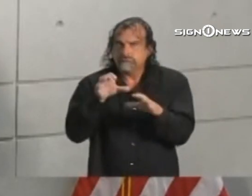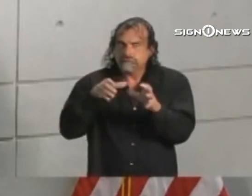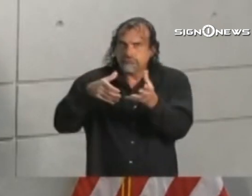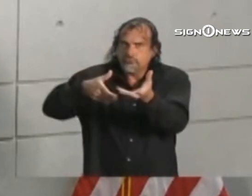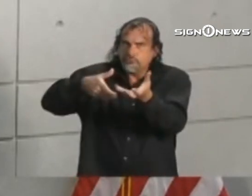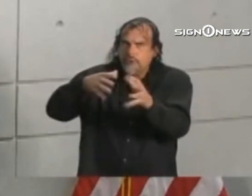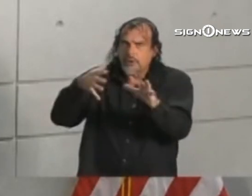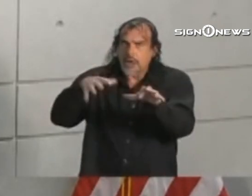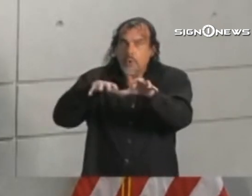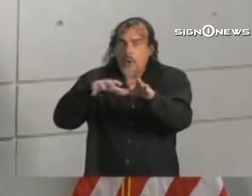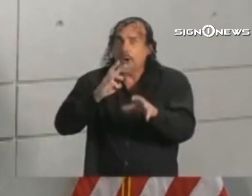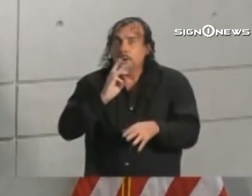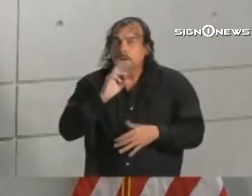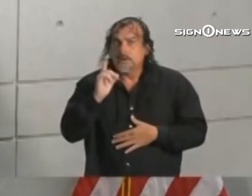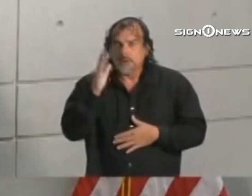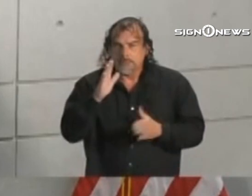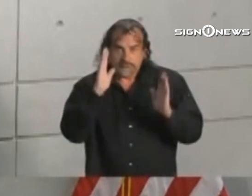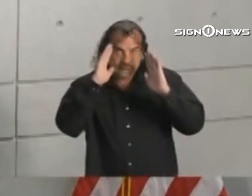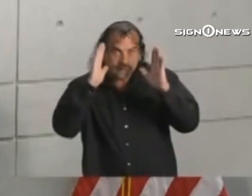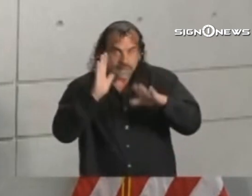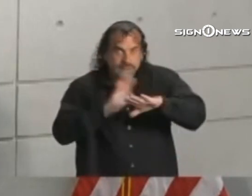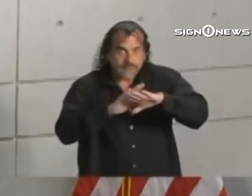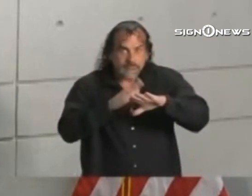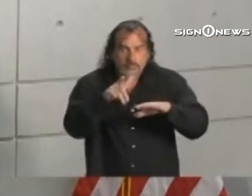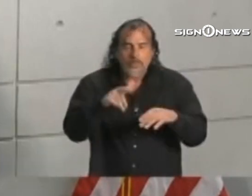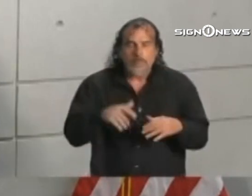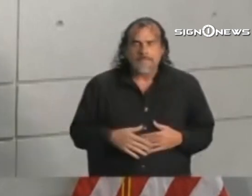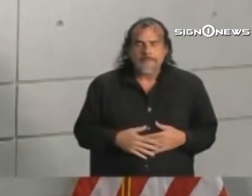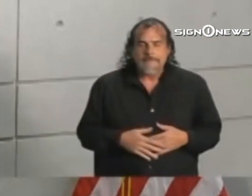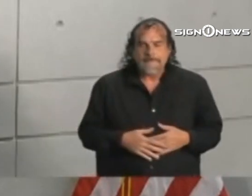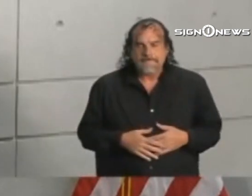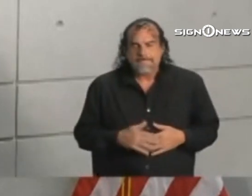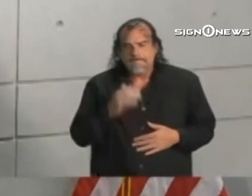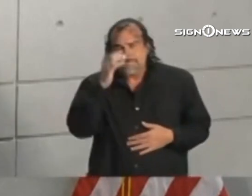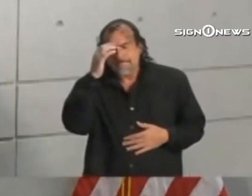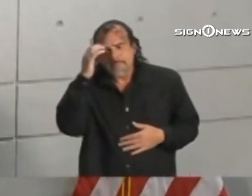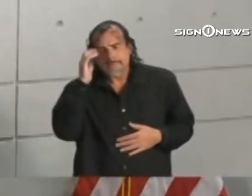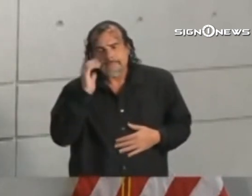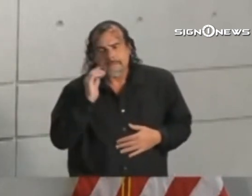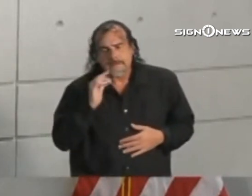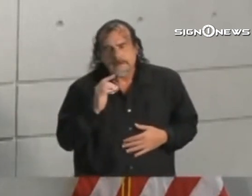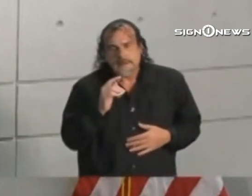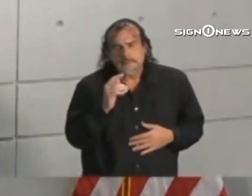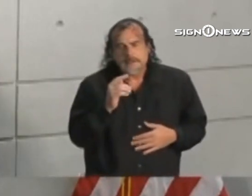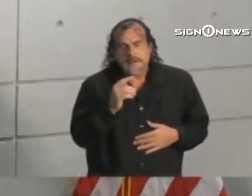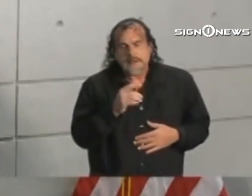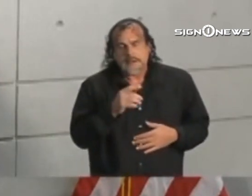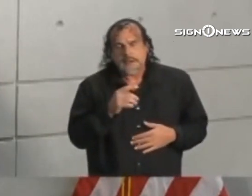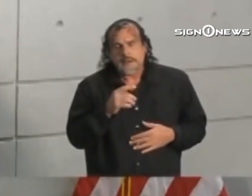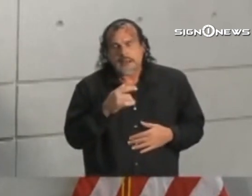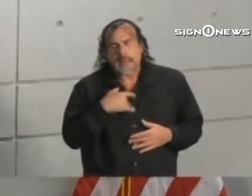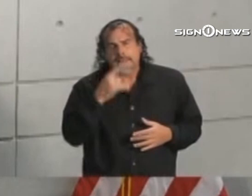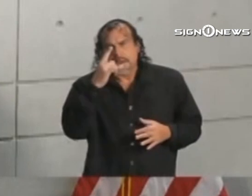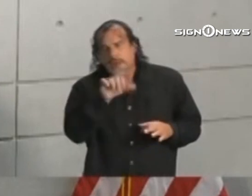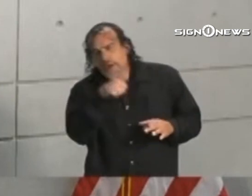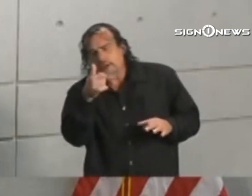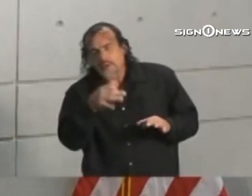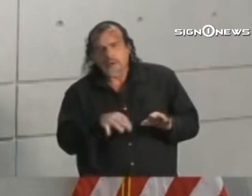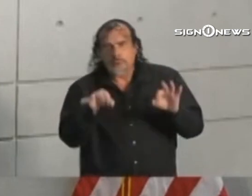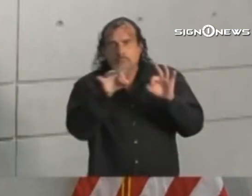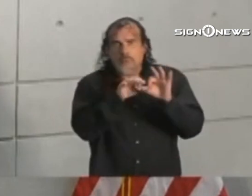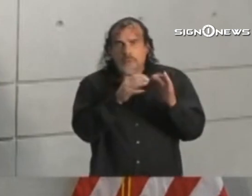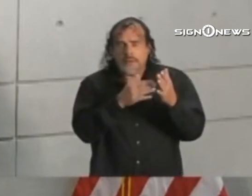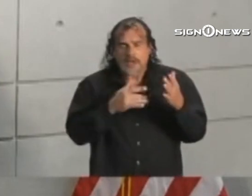very close attention. Just a couple of things I wanted to mention because I think it's important. I want to personally